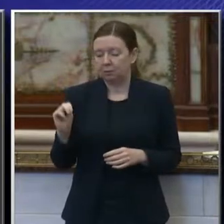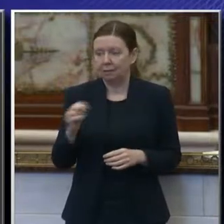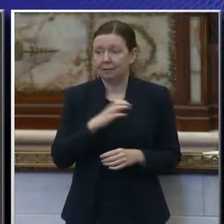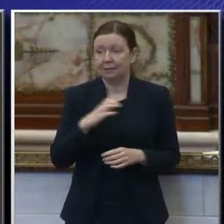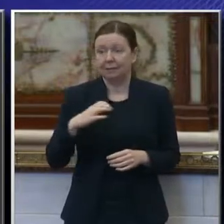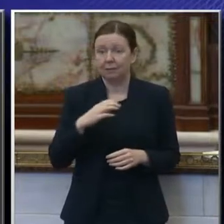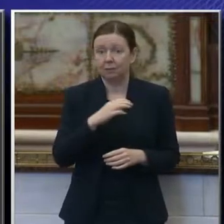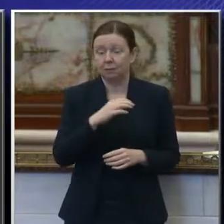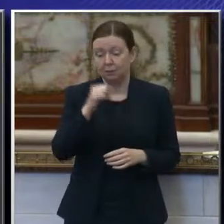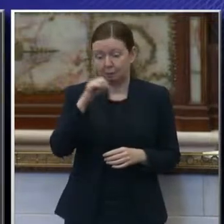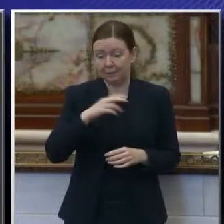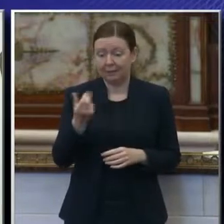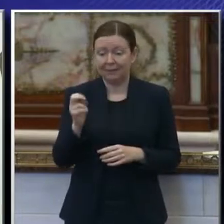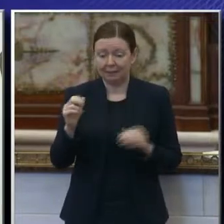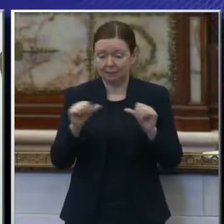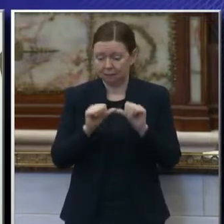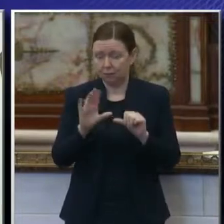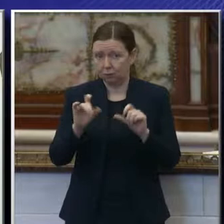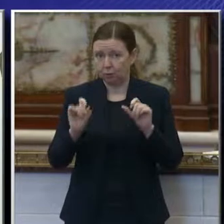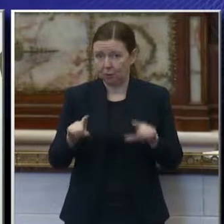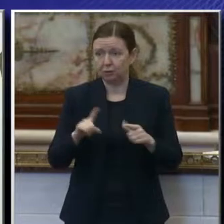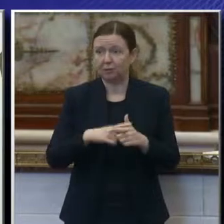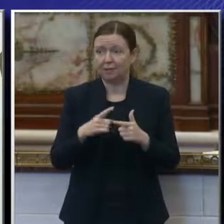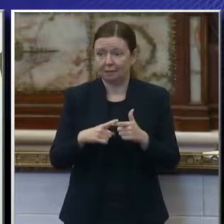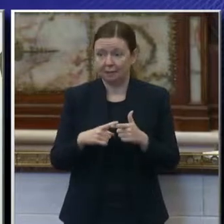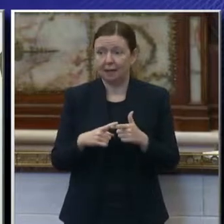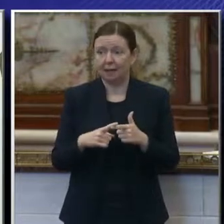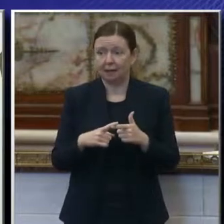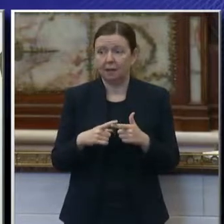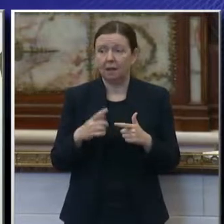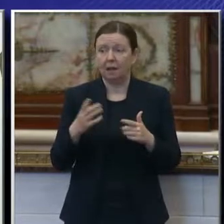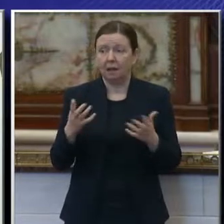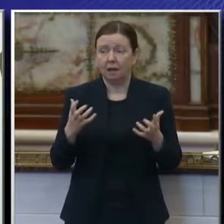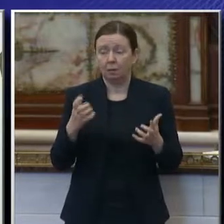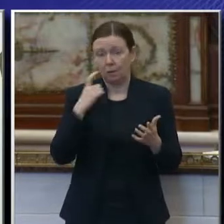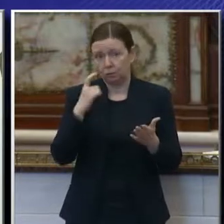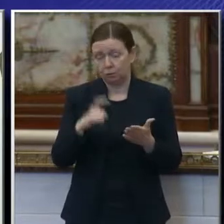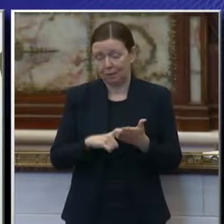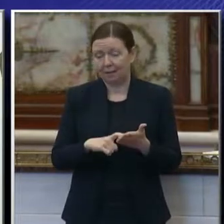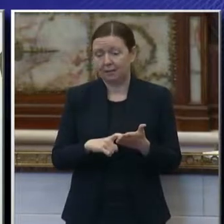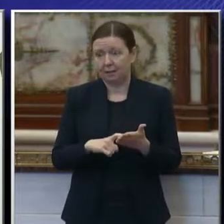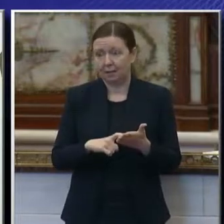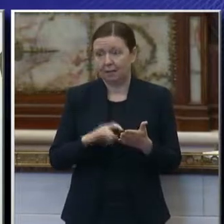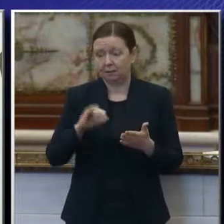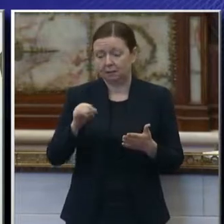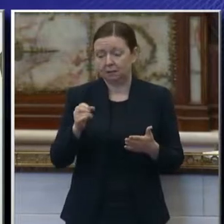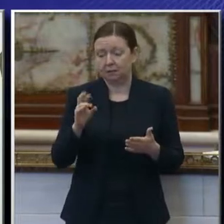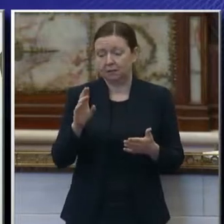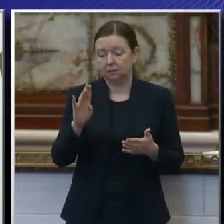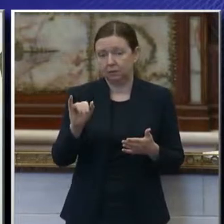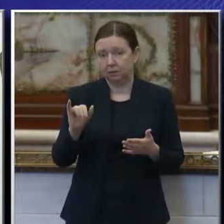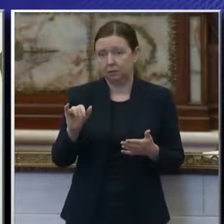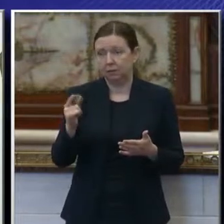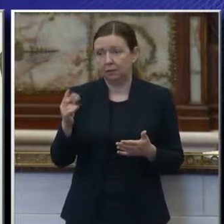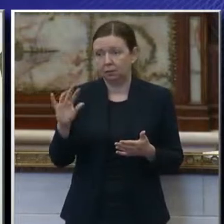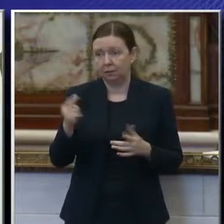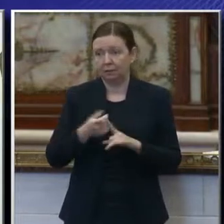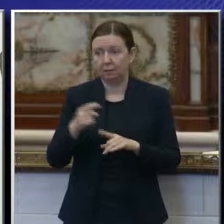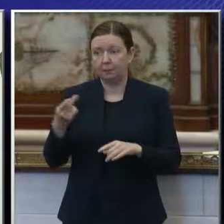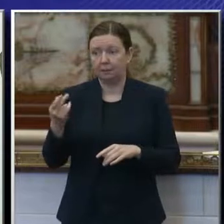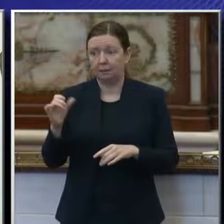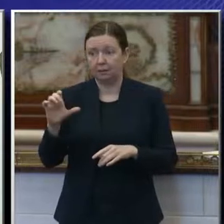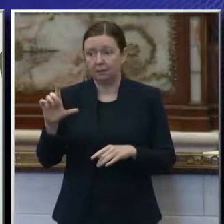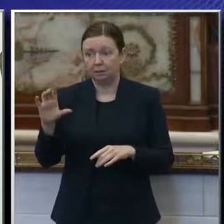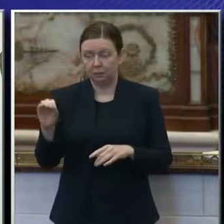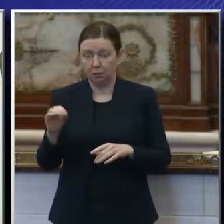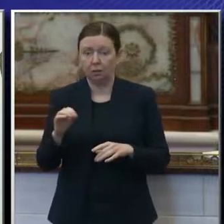Heenan, if you can continue your questions, and then I would like to recognize, I believe, Jeremy Gray from Hilco and Kevin Boyle from Stradley